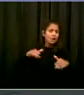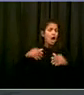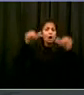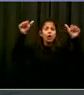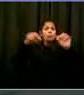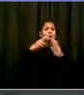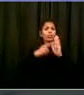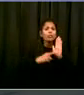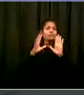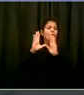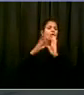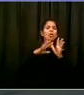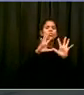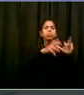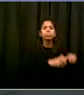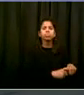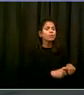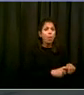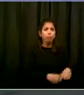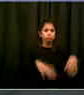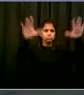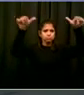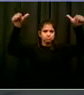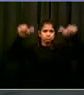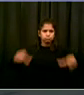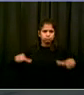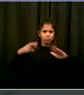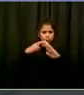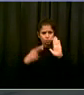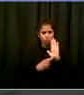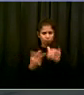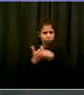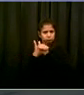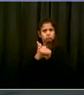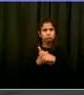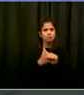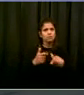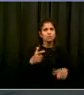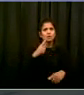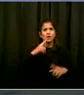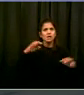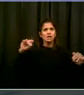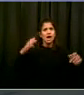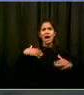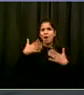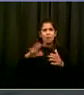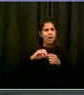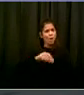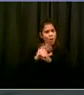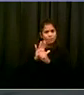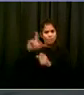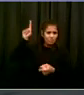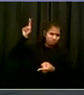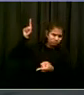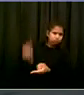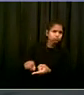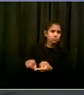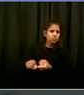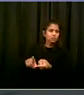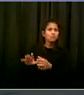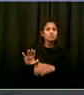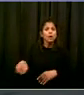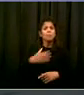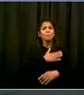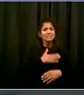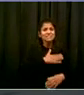challenge quickly. Now, we're concentrating testing in these areas. So we've performed over 10,000 plus tests in the